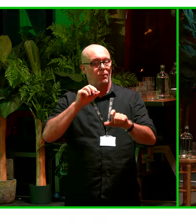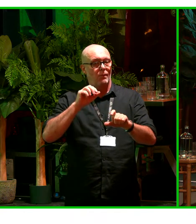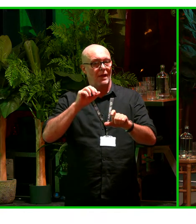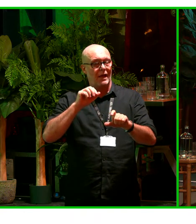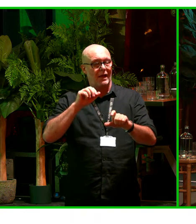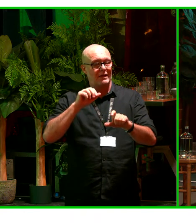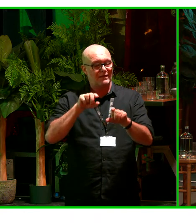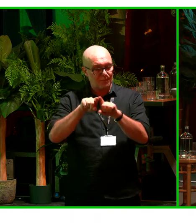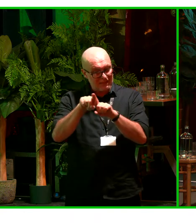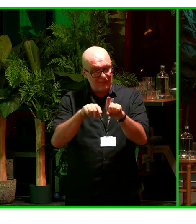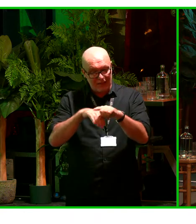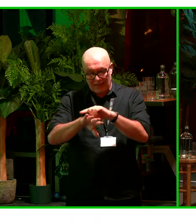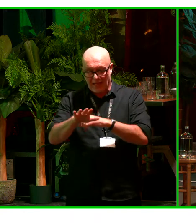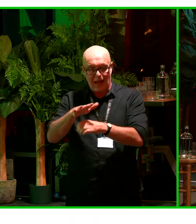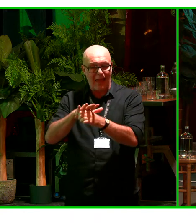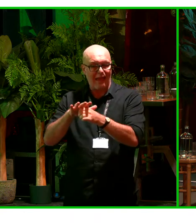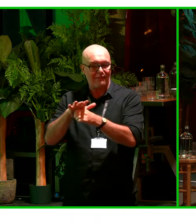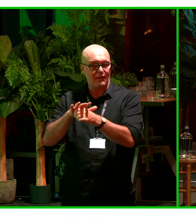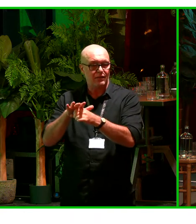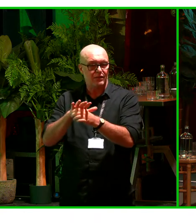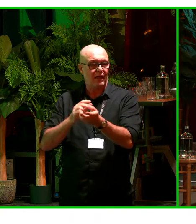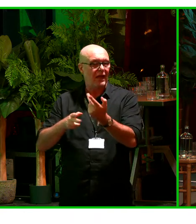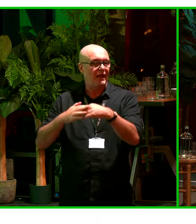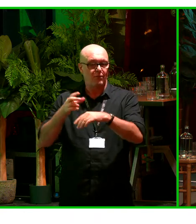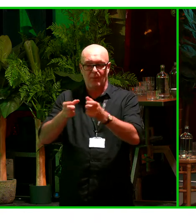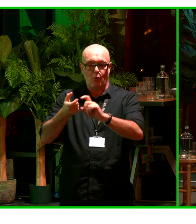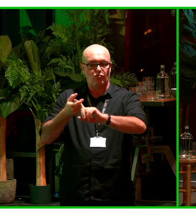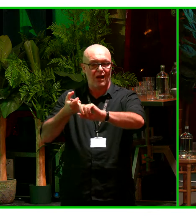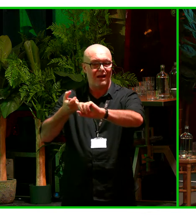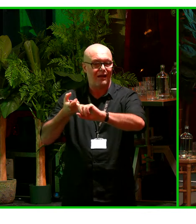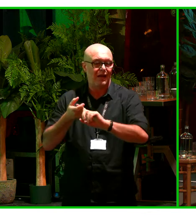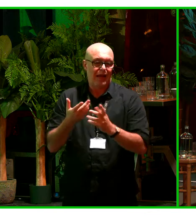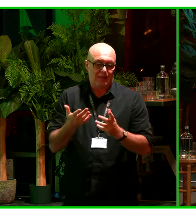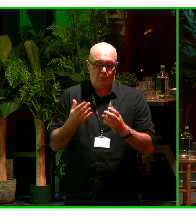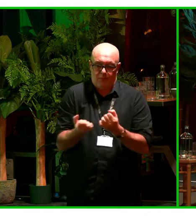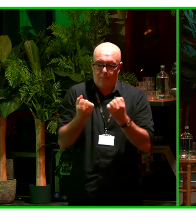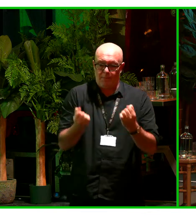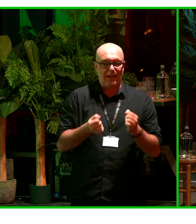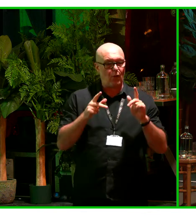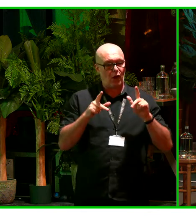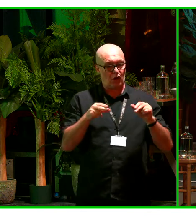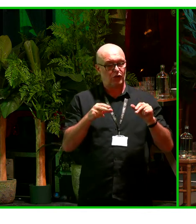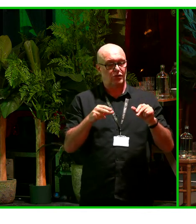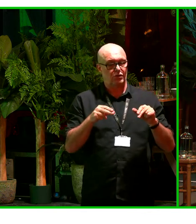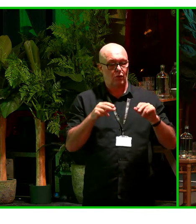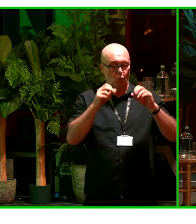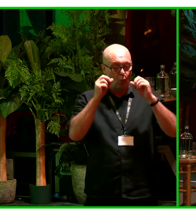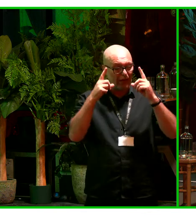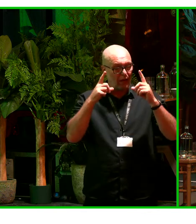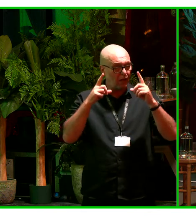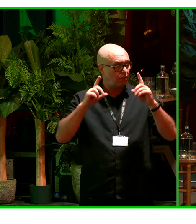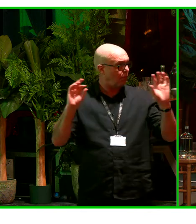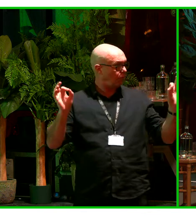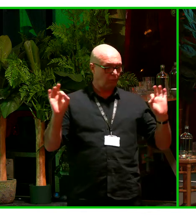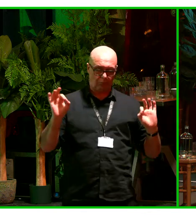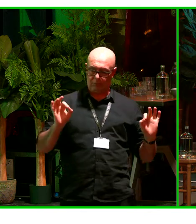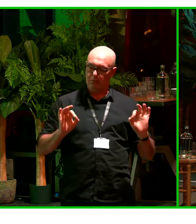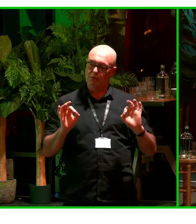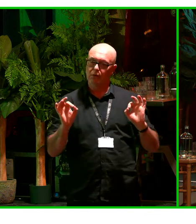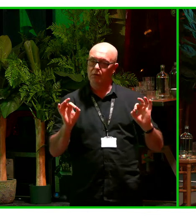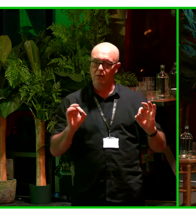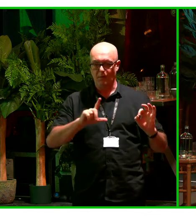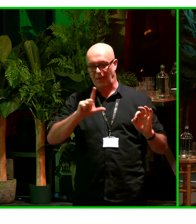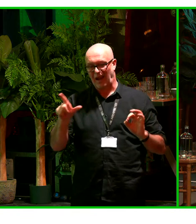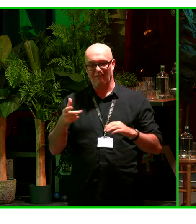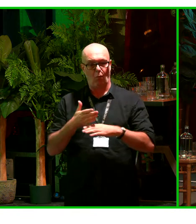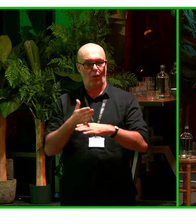electricity. At the moment, if you have a power cut and you wake up in the morning without your alarm clock and you're a little bit late for